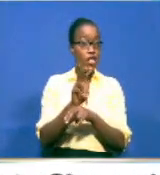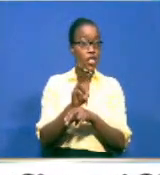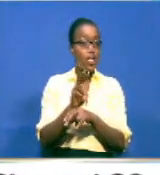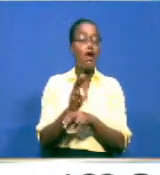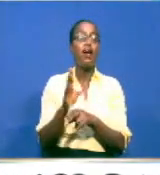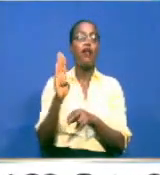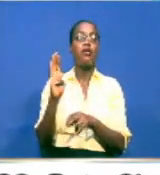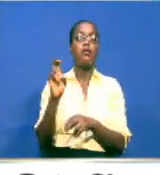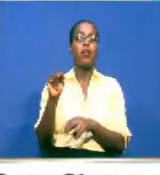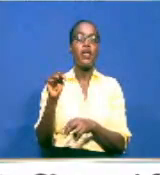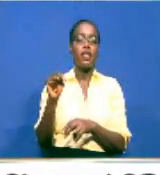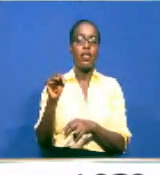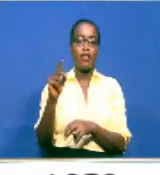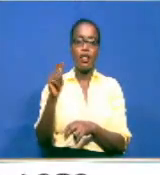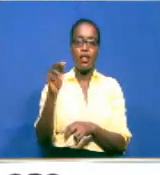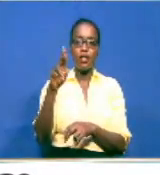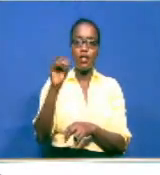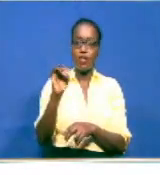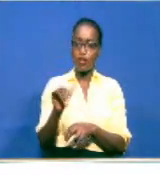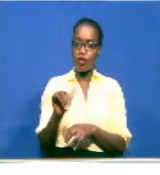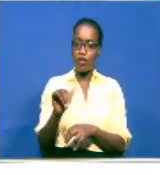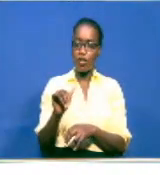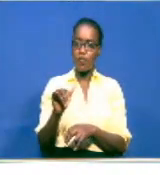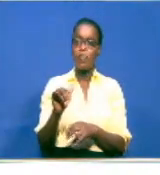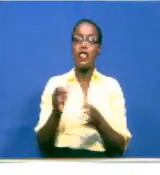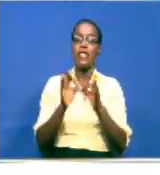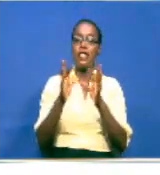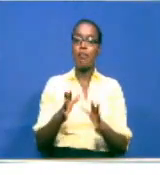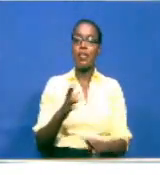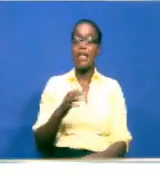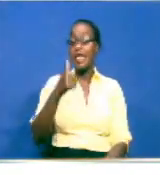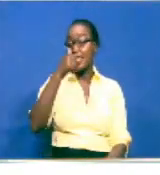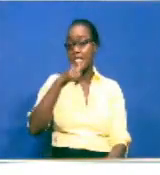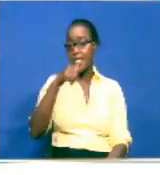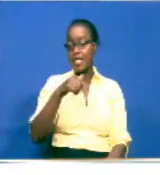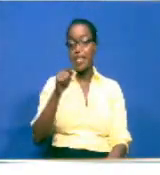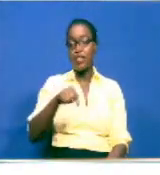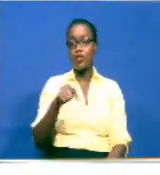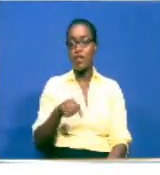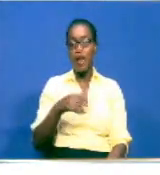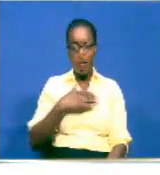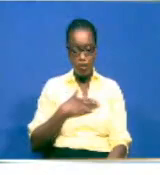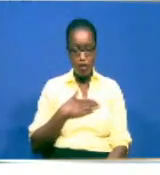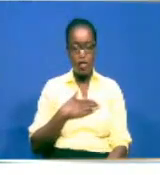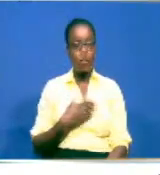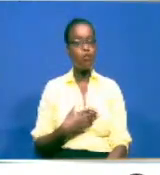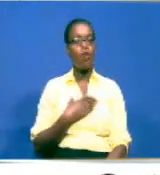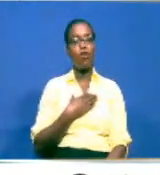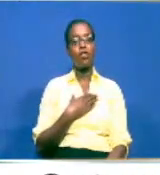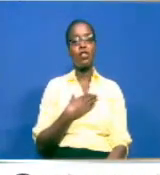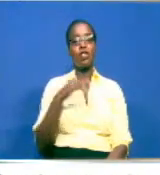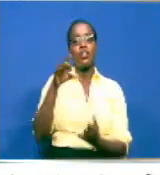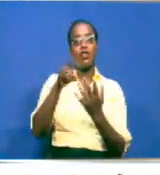Njue. Lensa Odingo is handling the sign language interpretation. And today I'm honored to be hosting